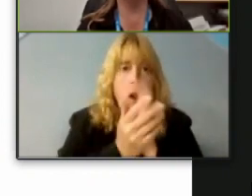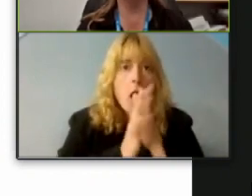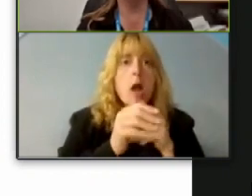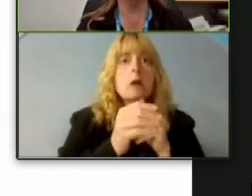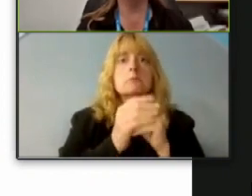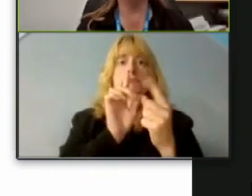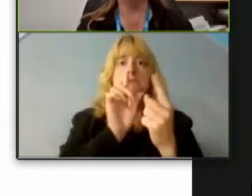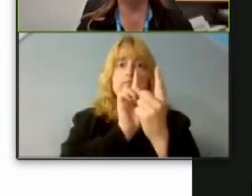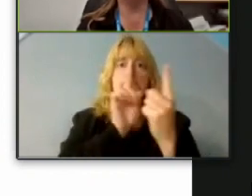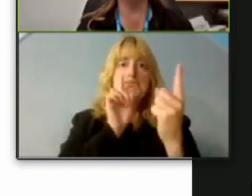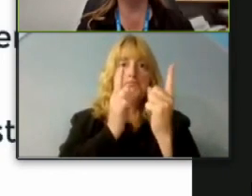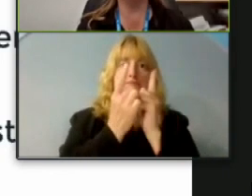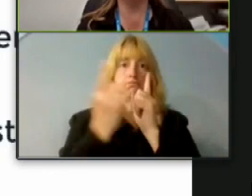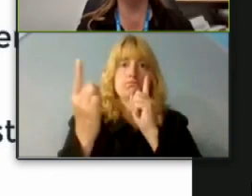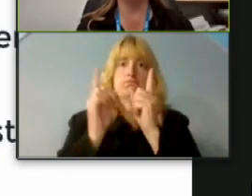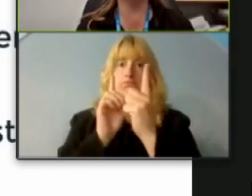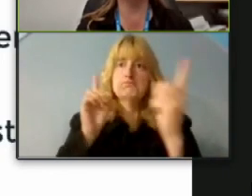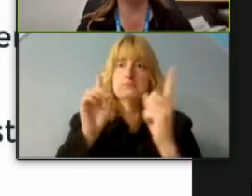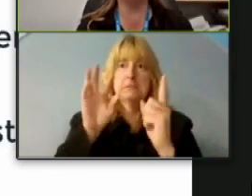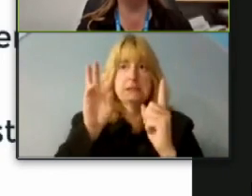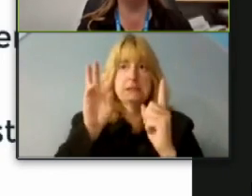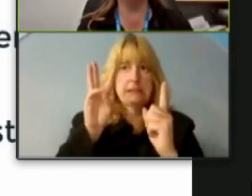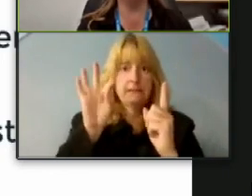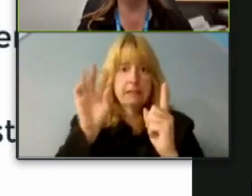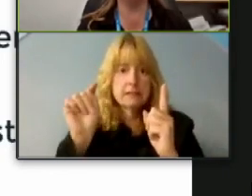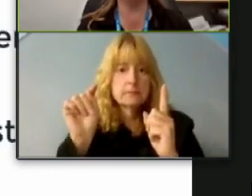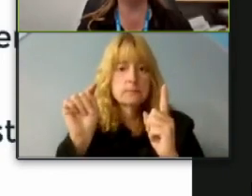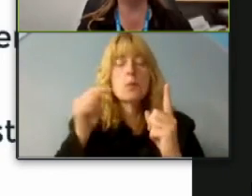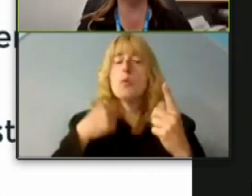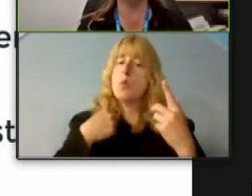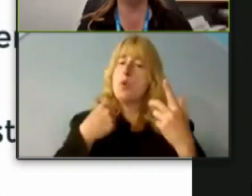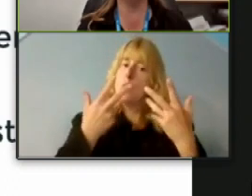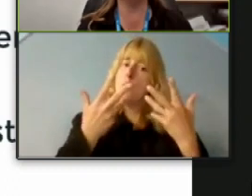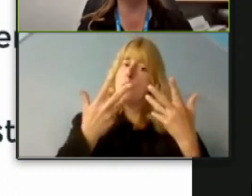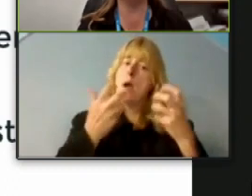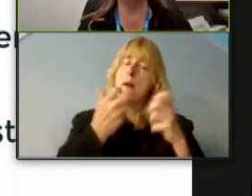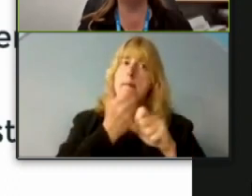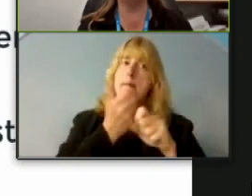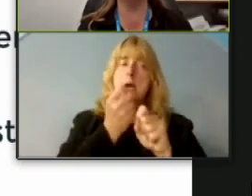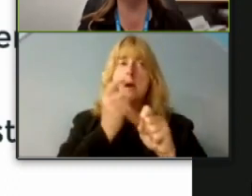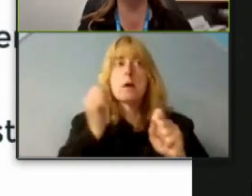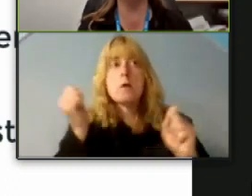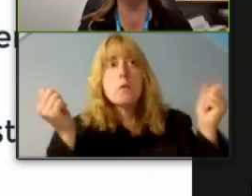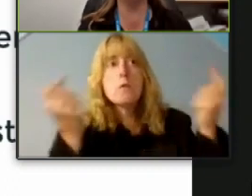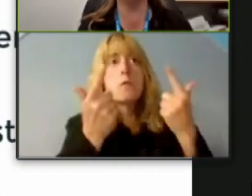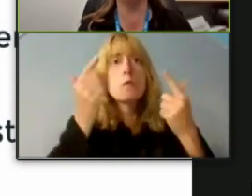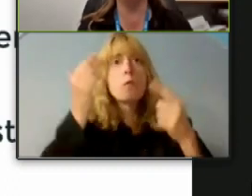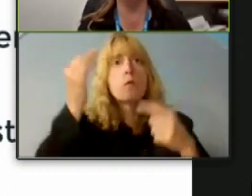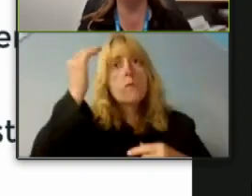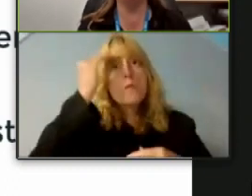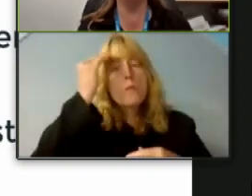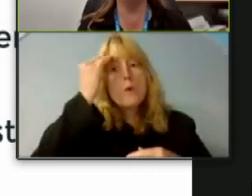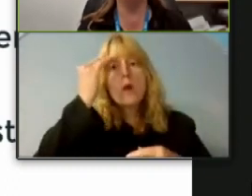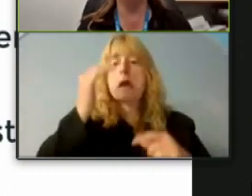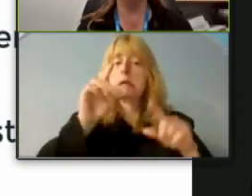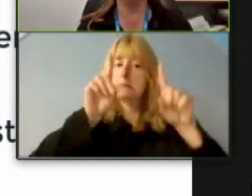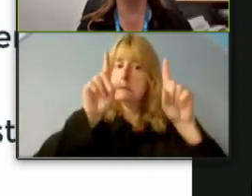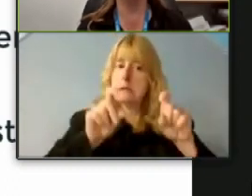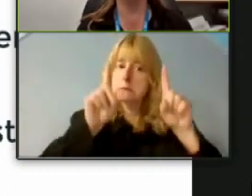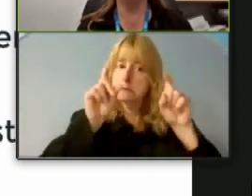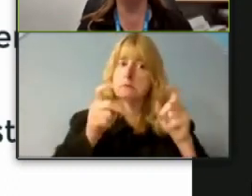Okay. Moving on, we want to make sure that everyone is aware that testing facilities are